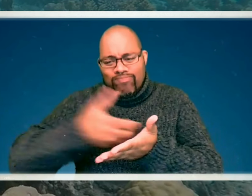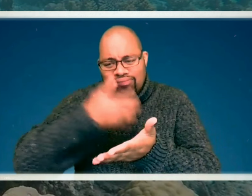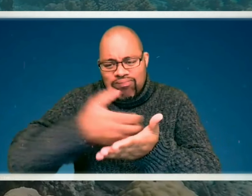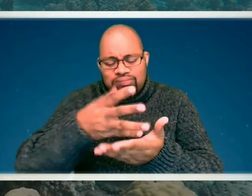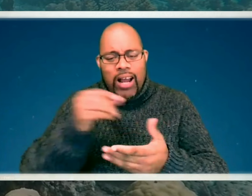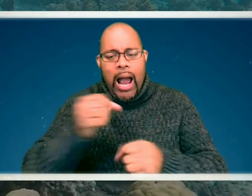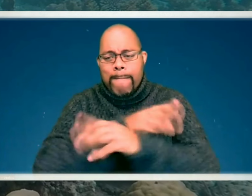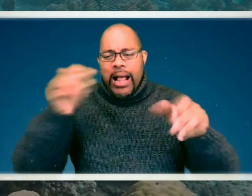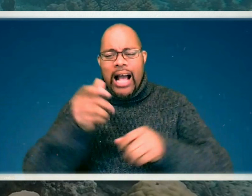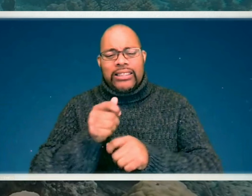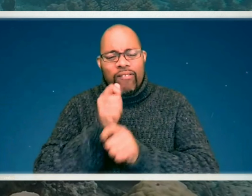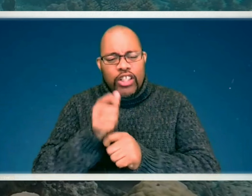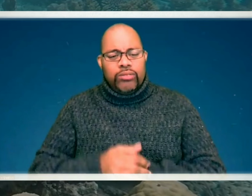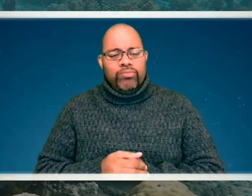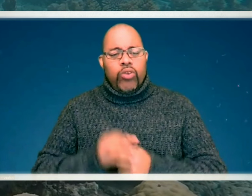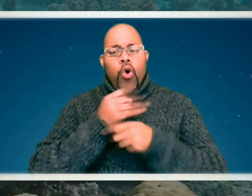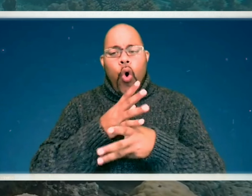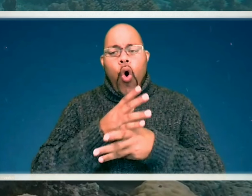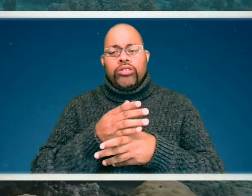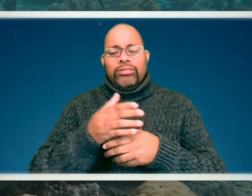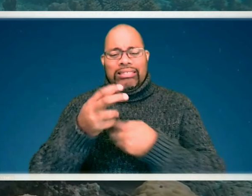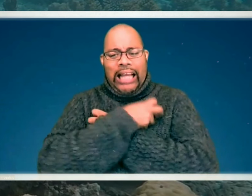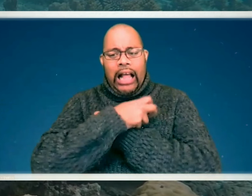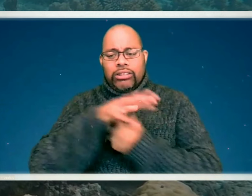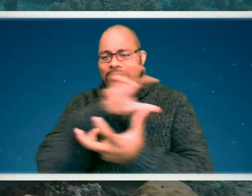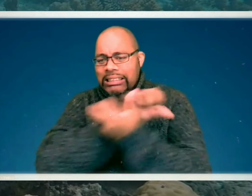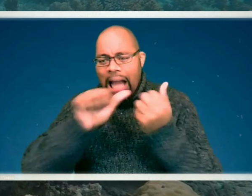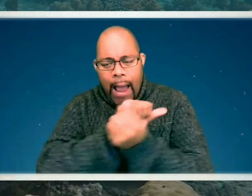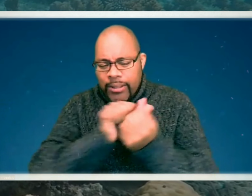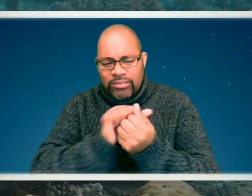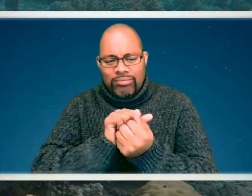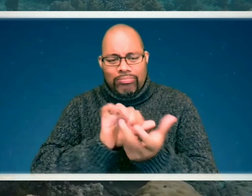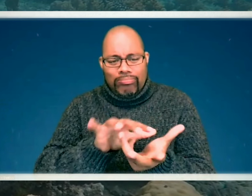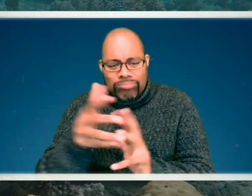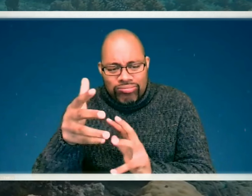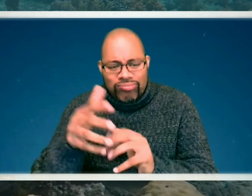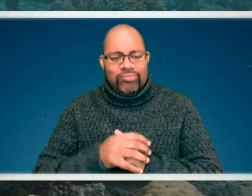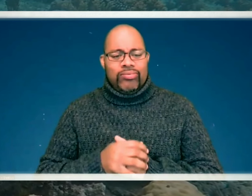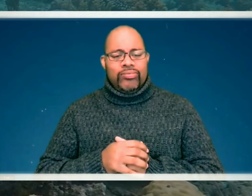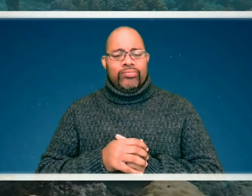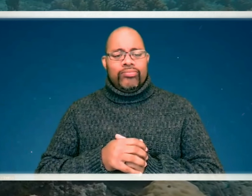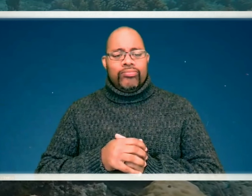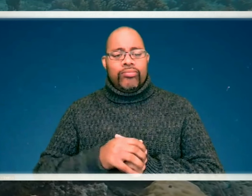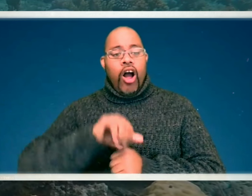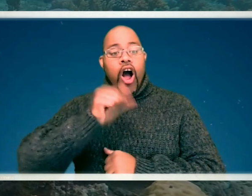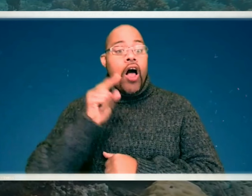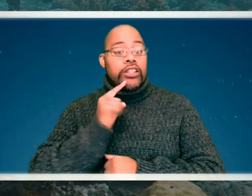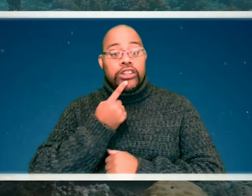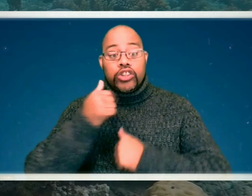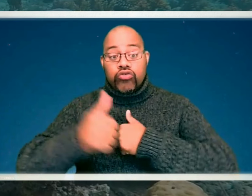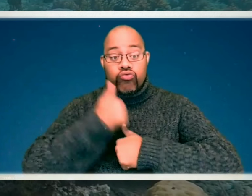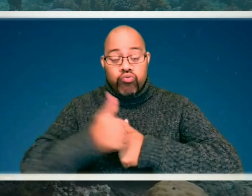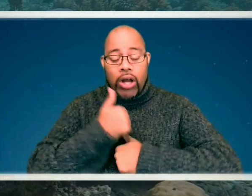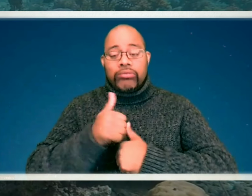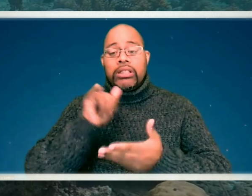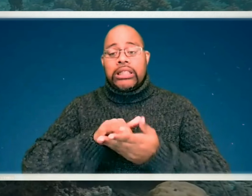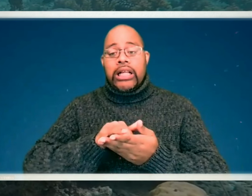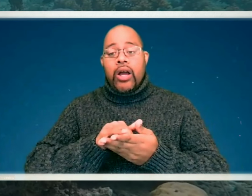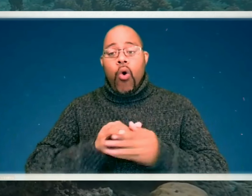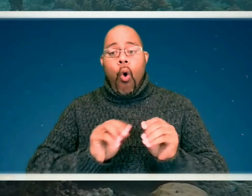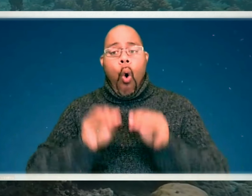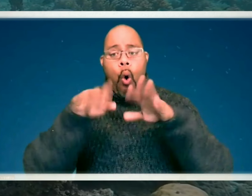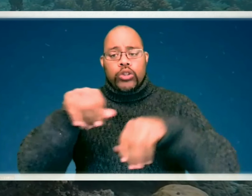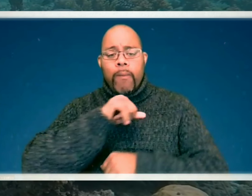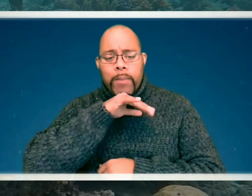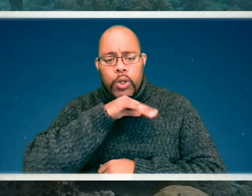causes physical disruption to the coral reefs by damaging their hard calcium carbonate skeletal structure. And other serious threats include